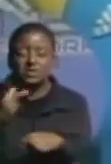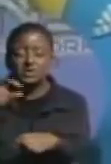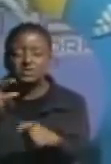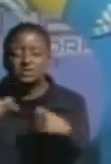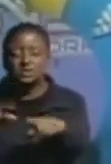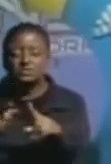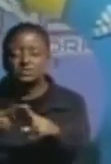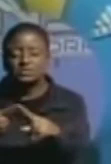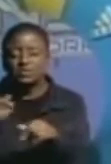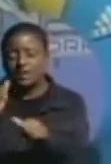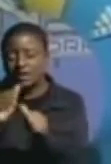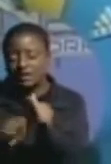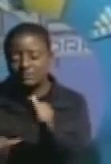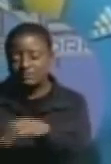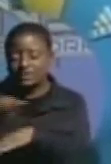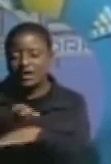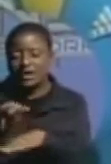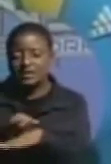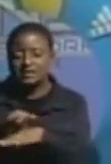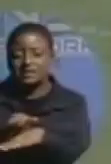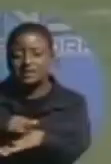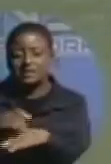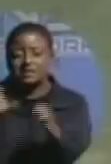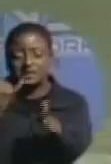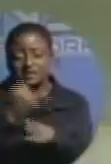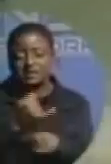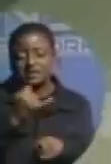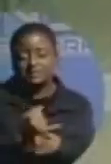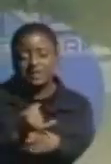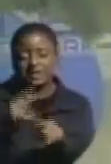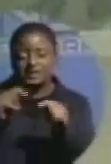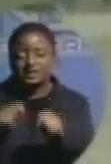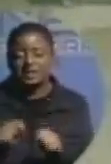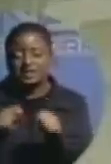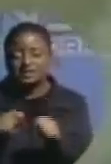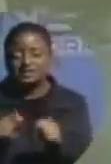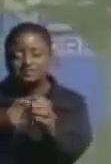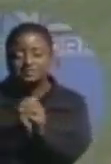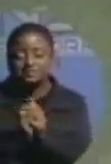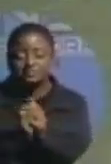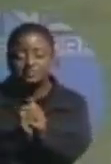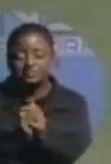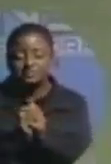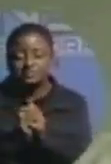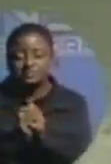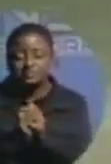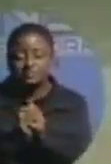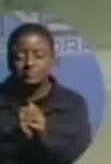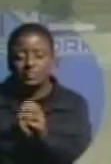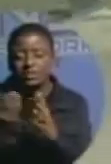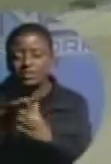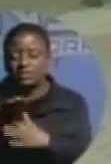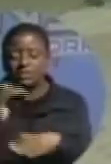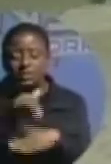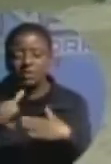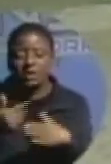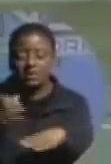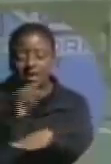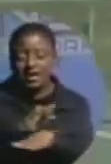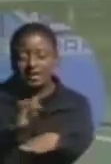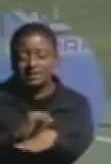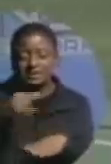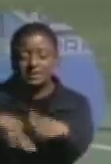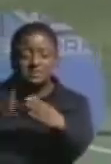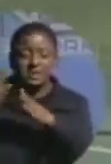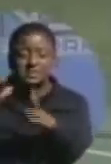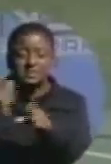corner, identify the talent, and train it for Carifta. So from Inagua in the south to Grand Bahama and Abaco in the north, get